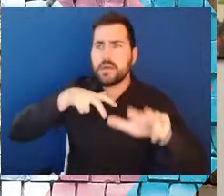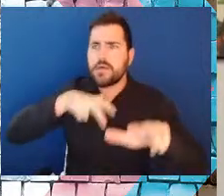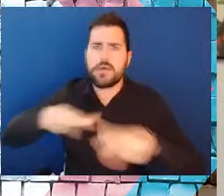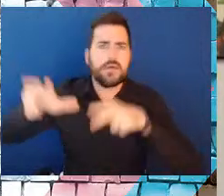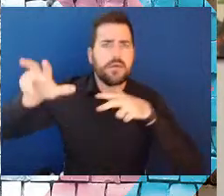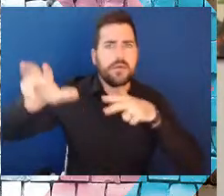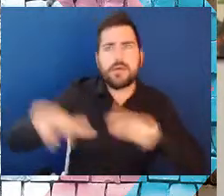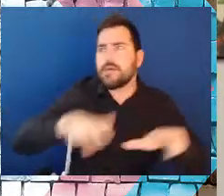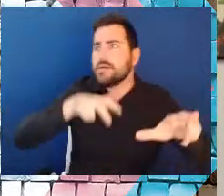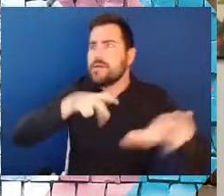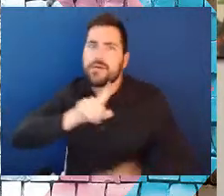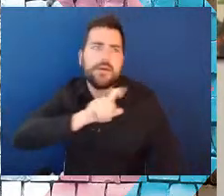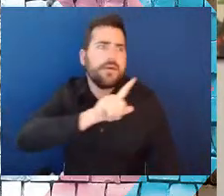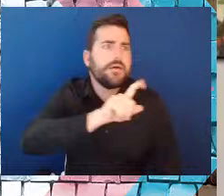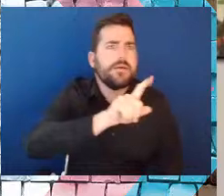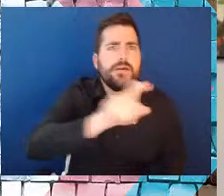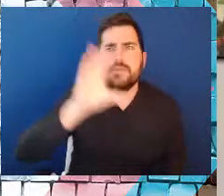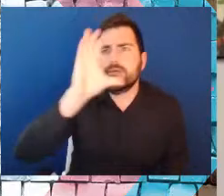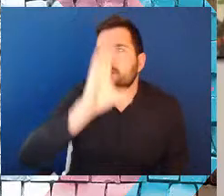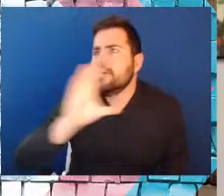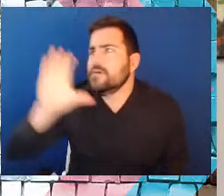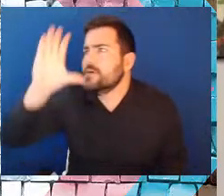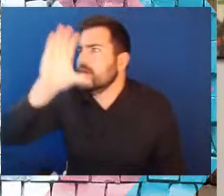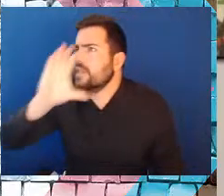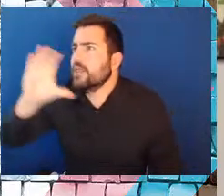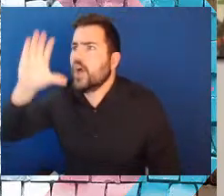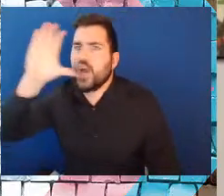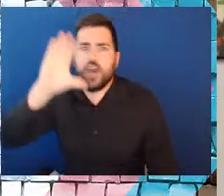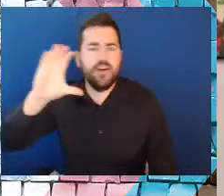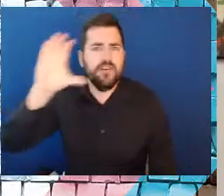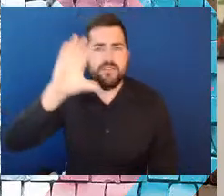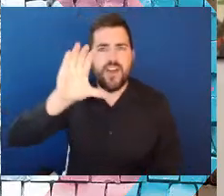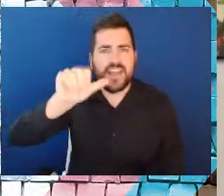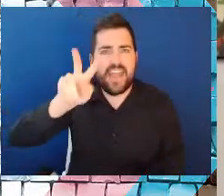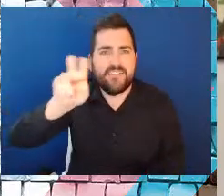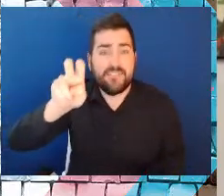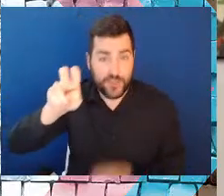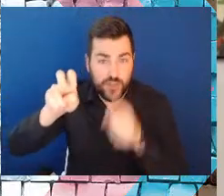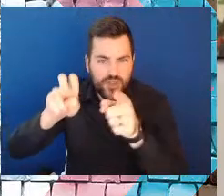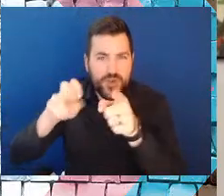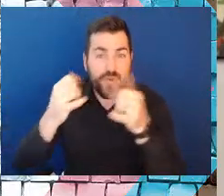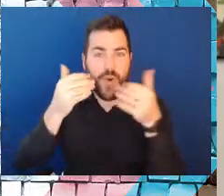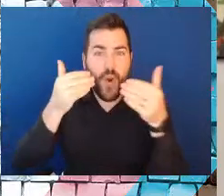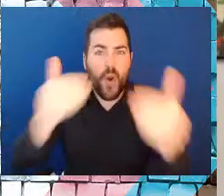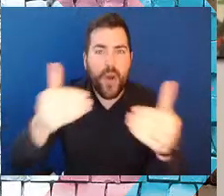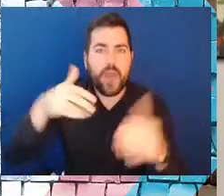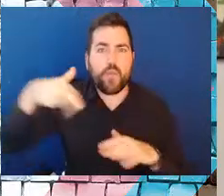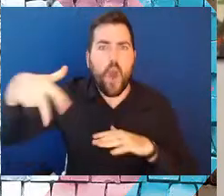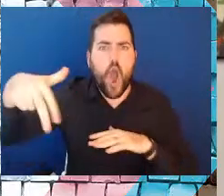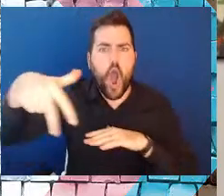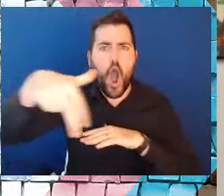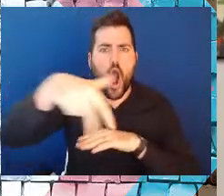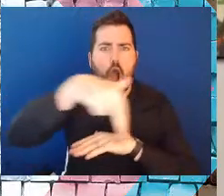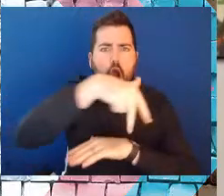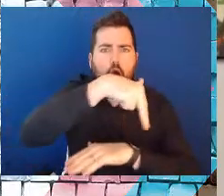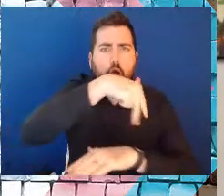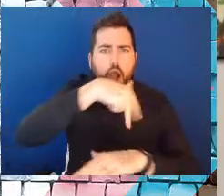All right, so if you want to walk around while I drum, walk around like Fringezilla. Or keep drumming with me.